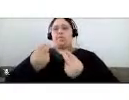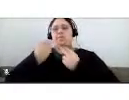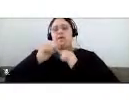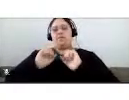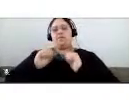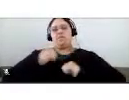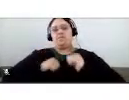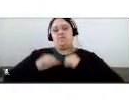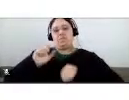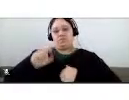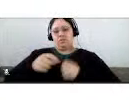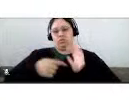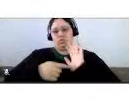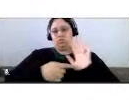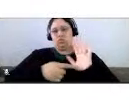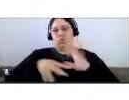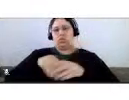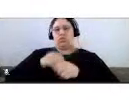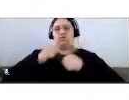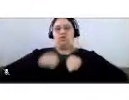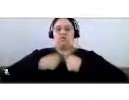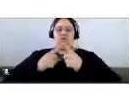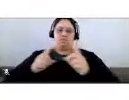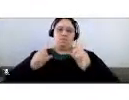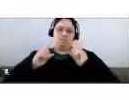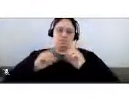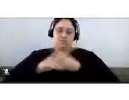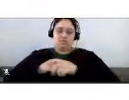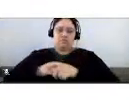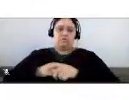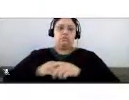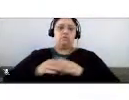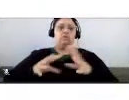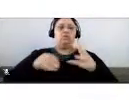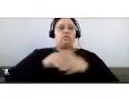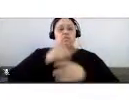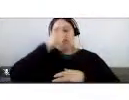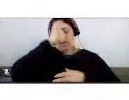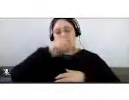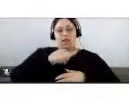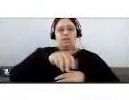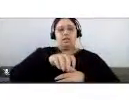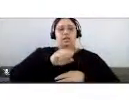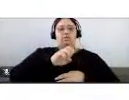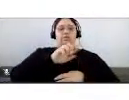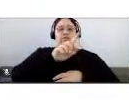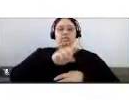their performance within our department. So with regard to Atlantis ECZ, we managed to land